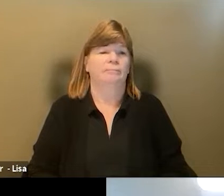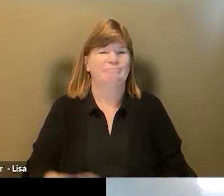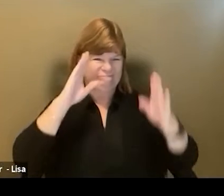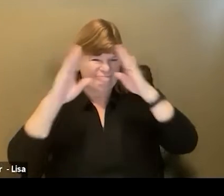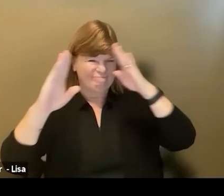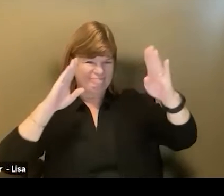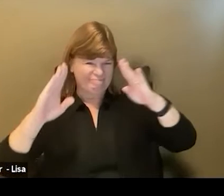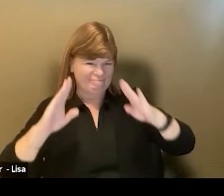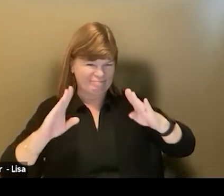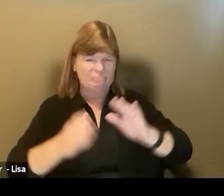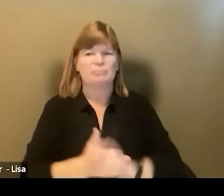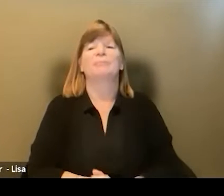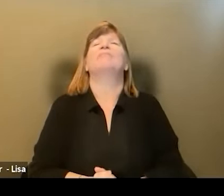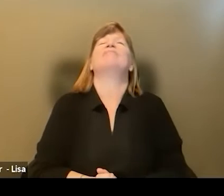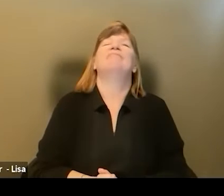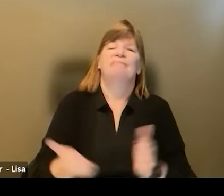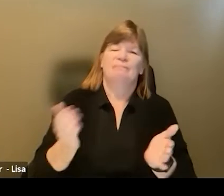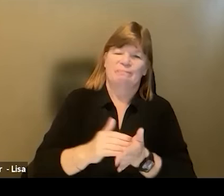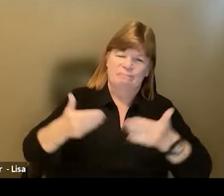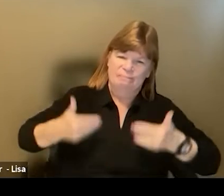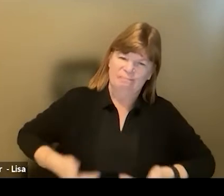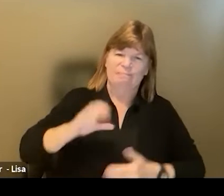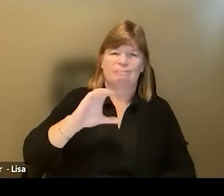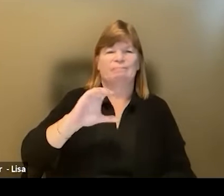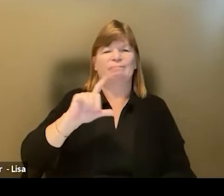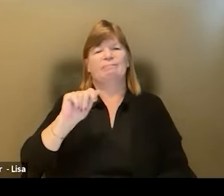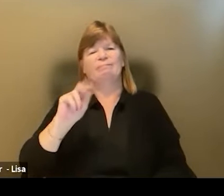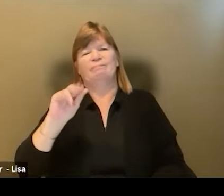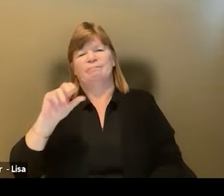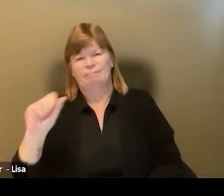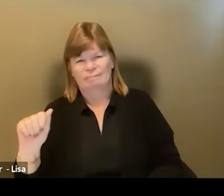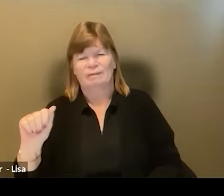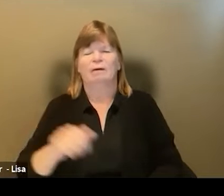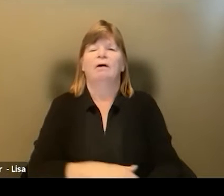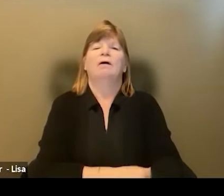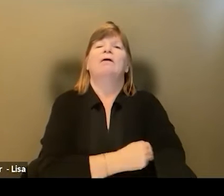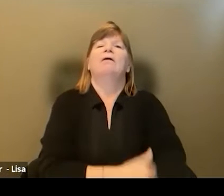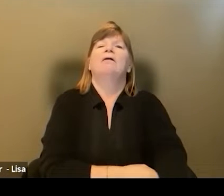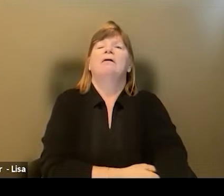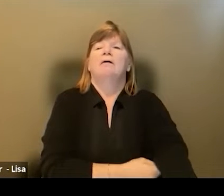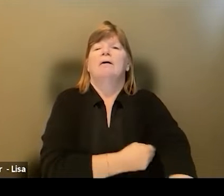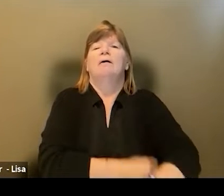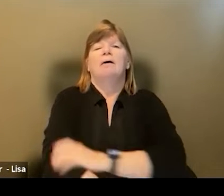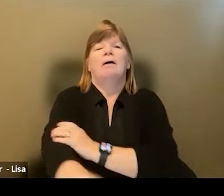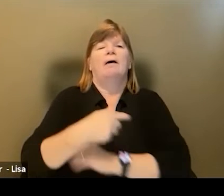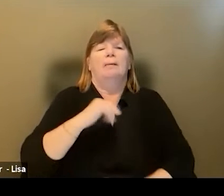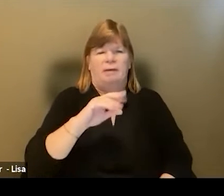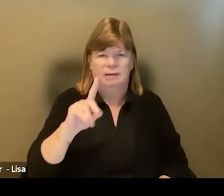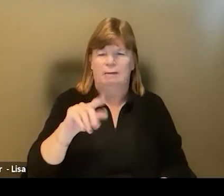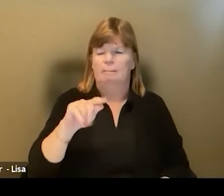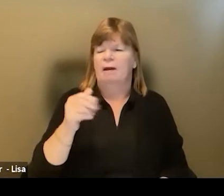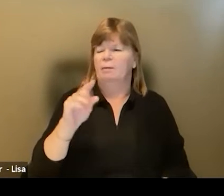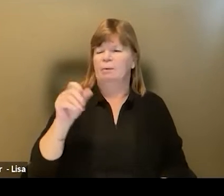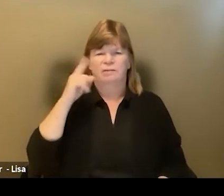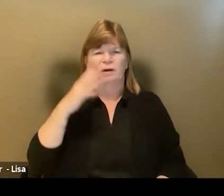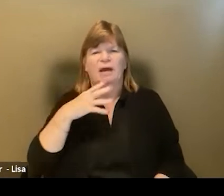Hello, everyone. Just to reintroduce myself, my name is Clarissa Lovell, and I am the Indiana Pathways for Aging